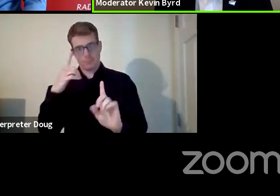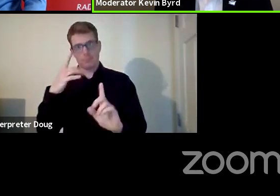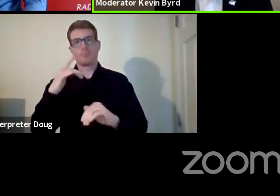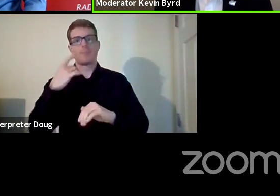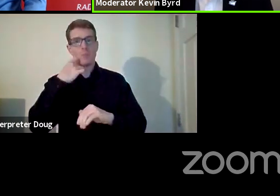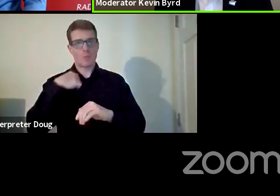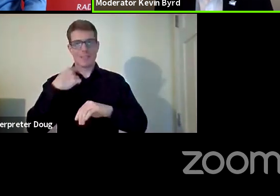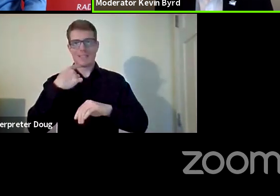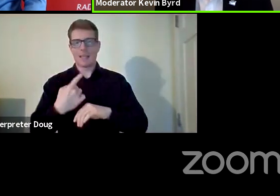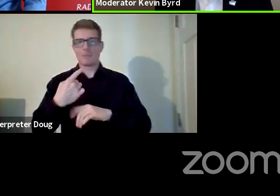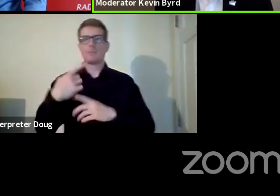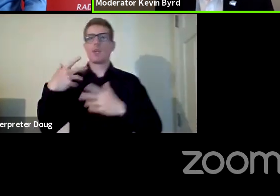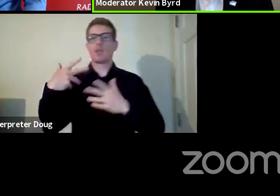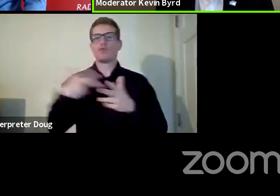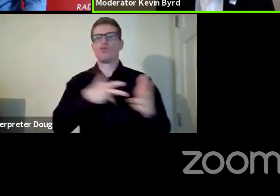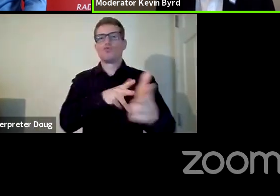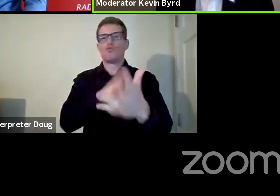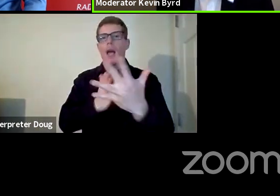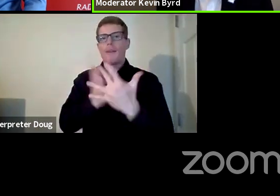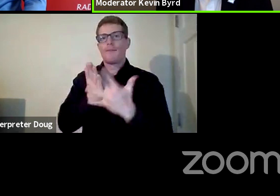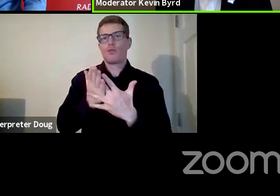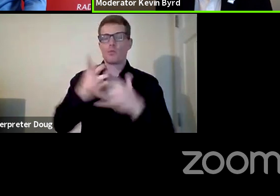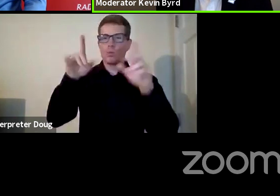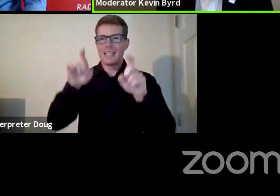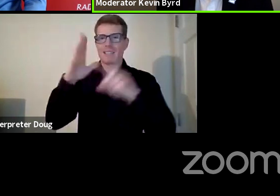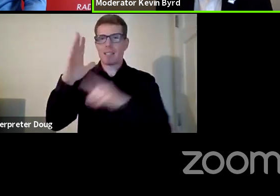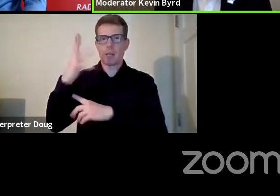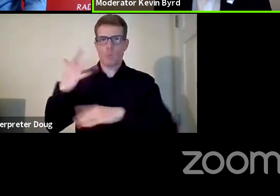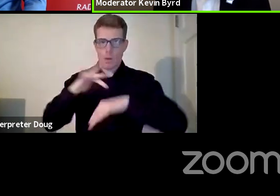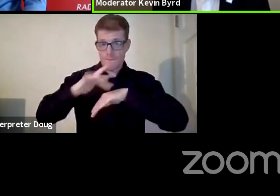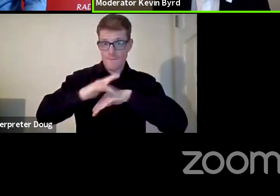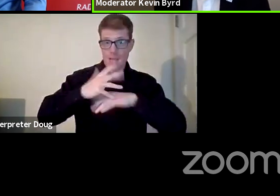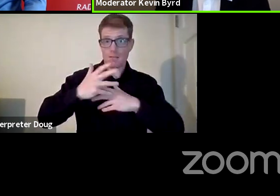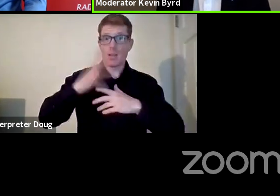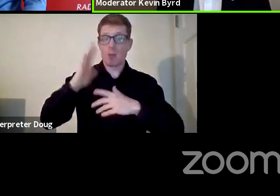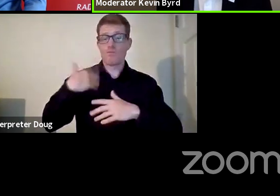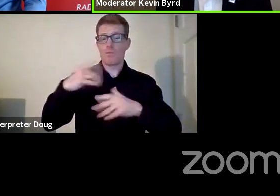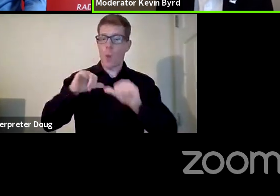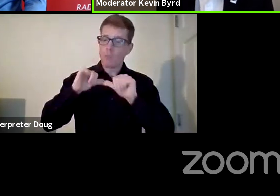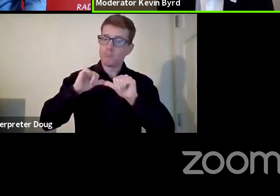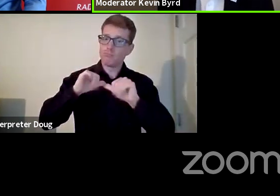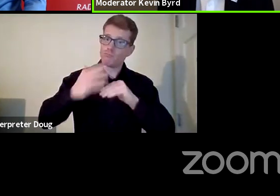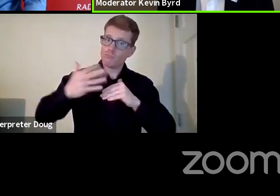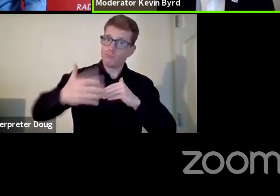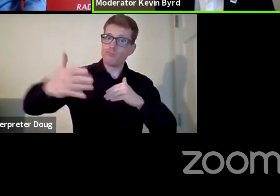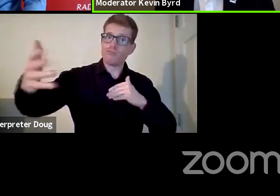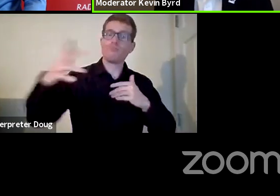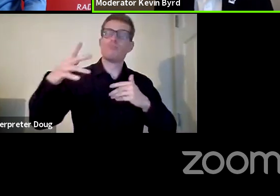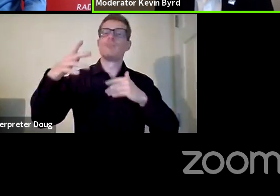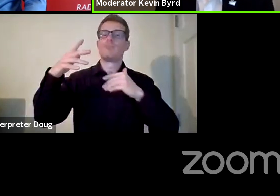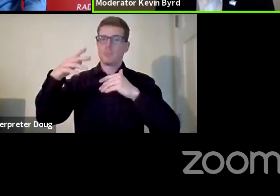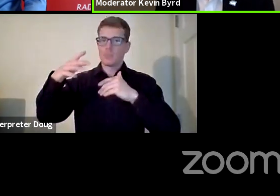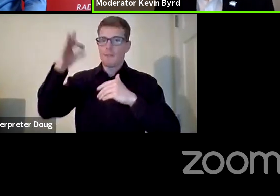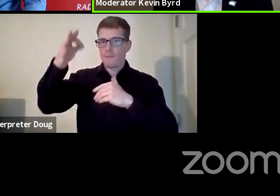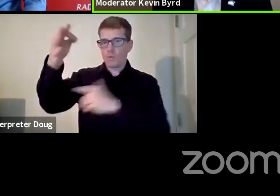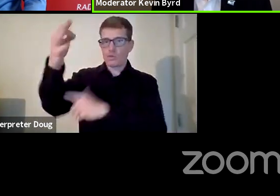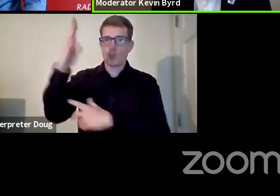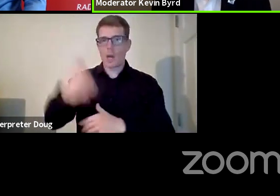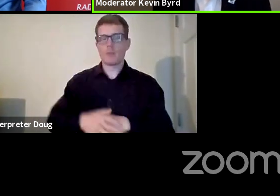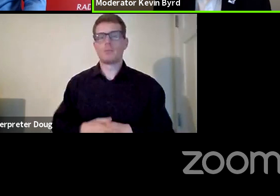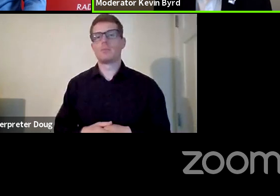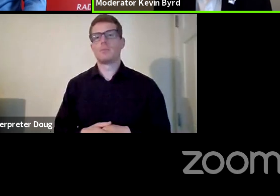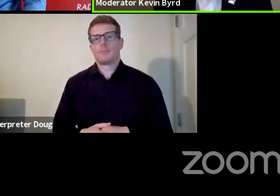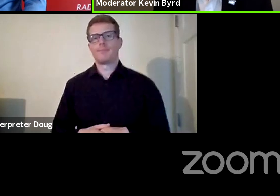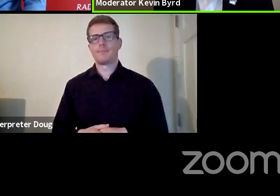that will be remaining for the foreseeable future as well. Aside from testing, what steps have you all